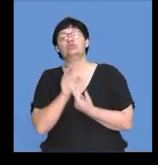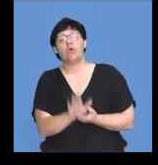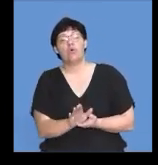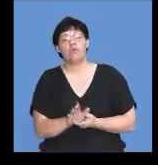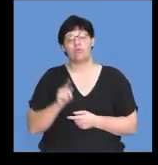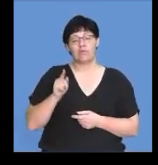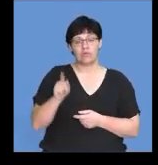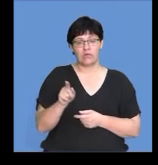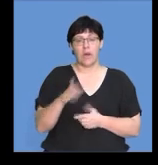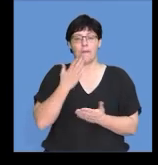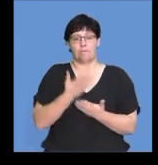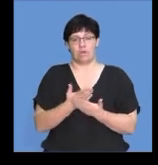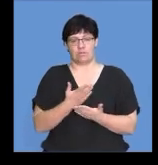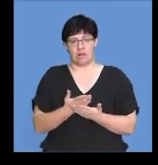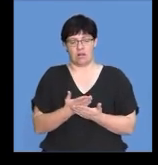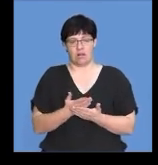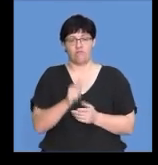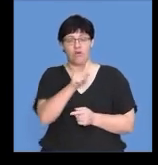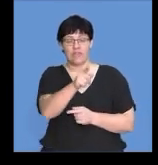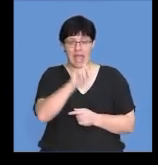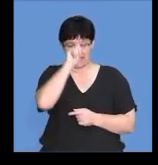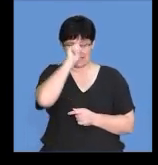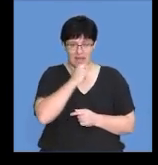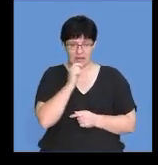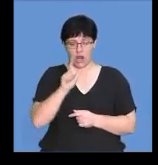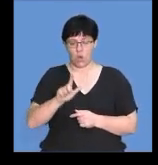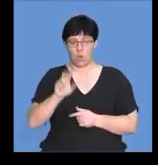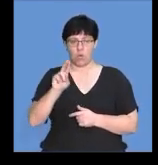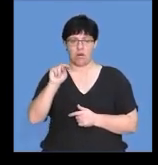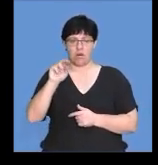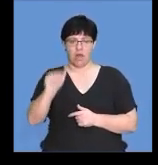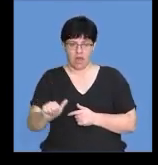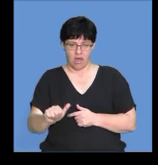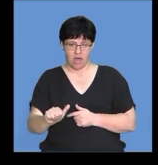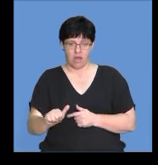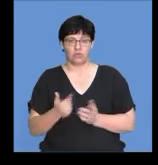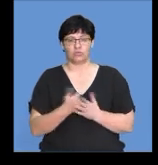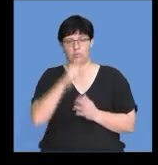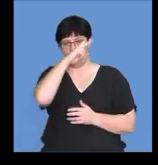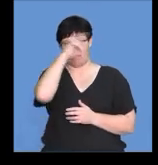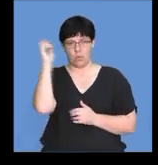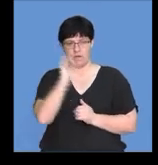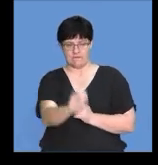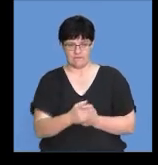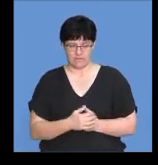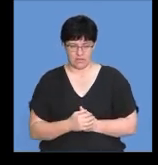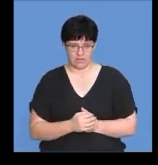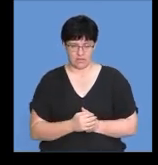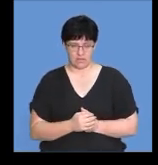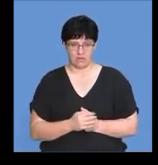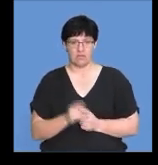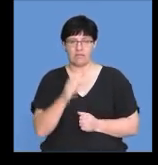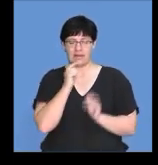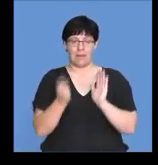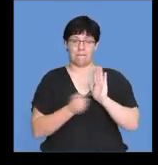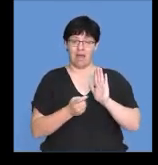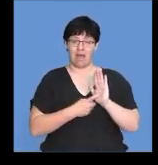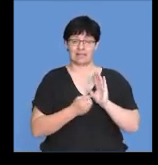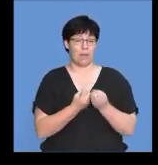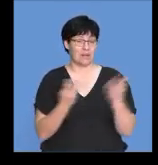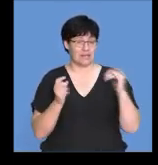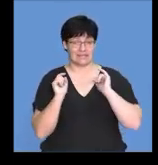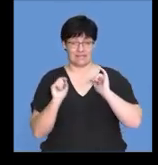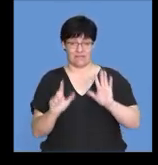this is possible for their son Luna to be blue. And this question is a 7-mark